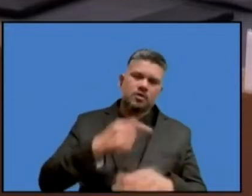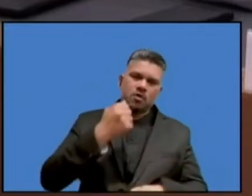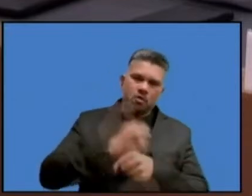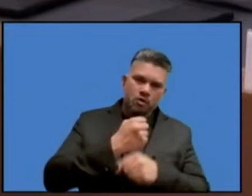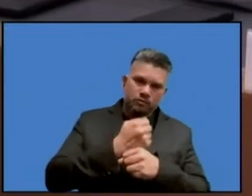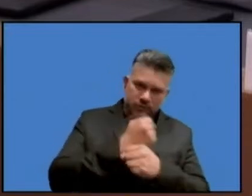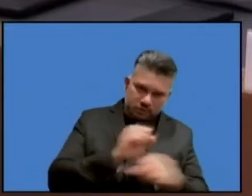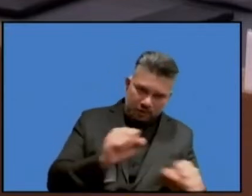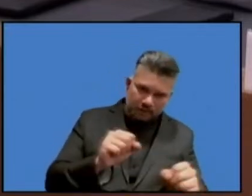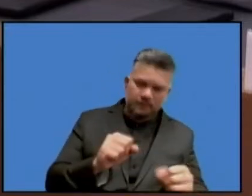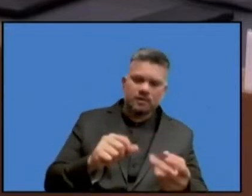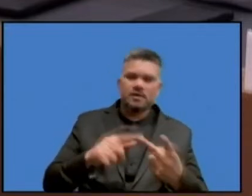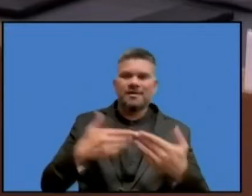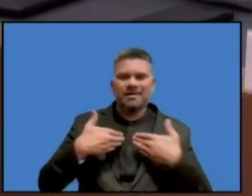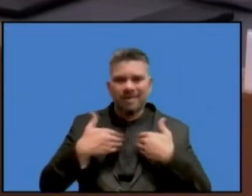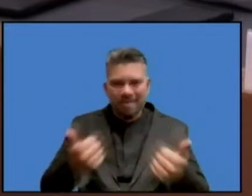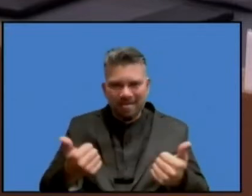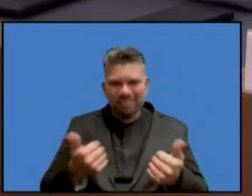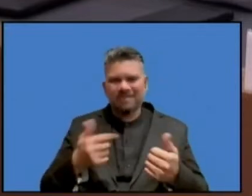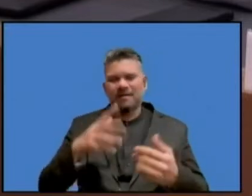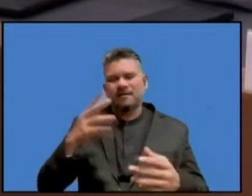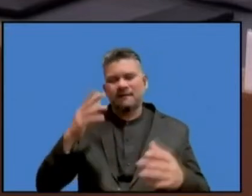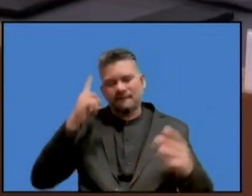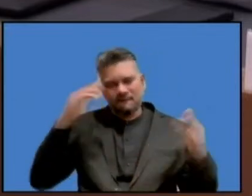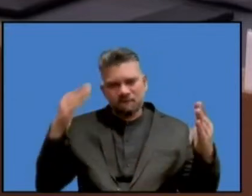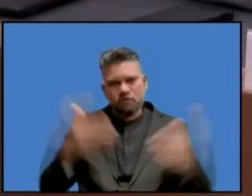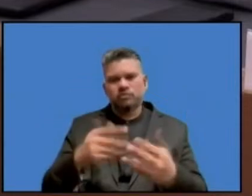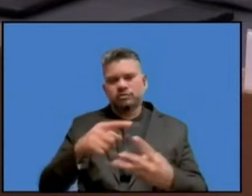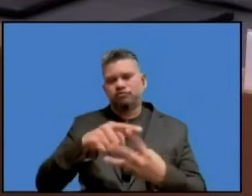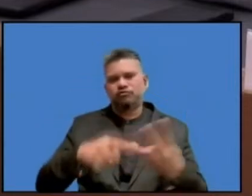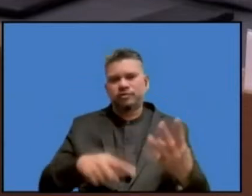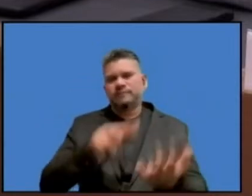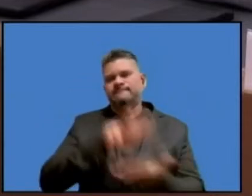Besides, Pakistan